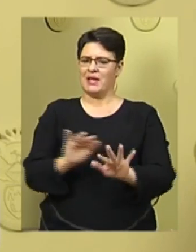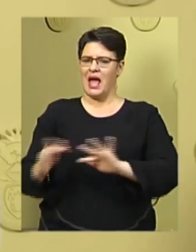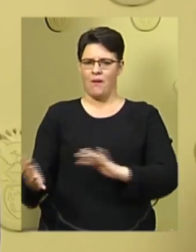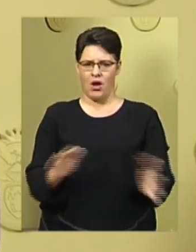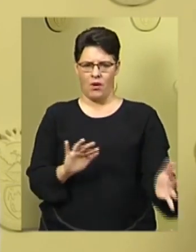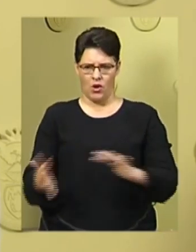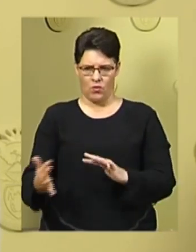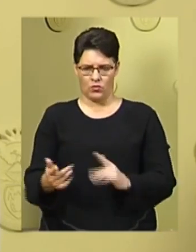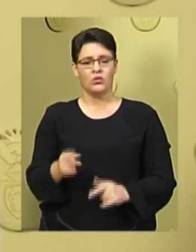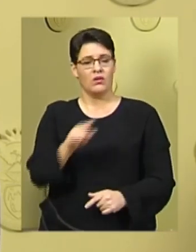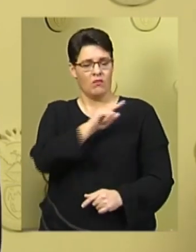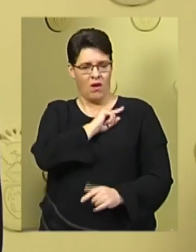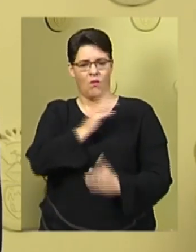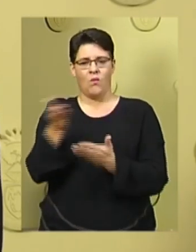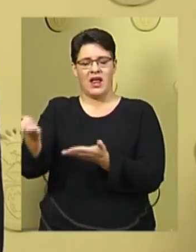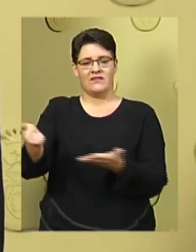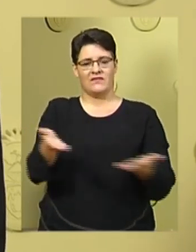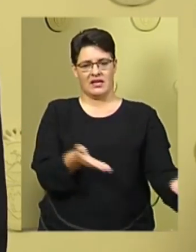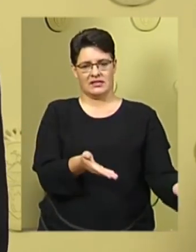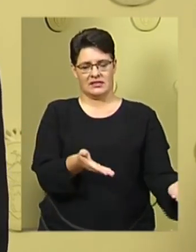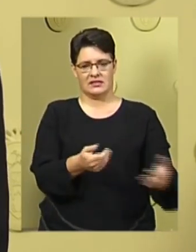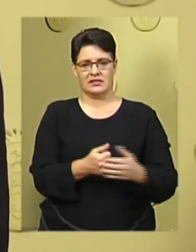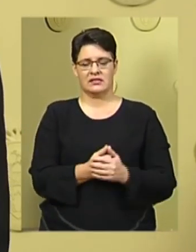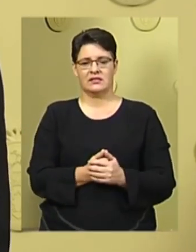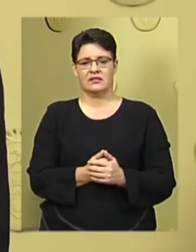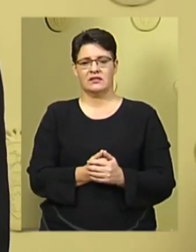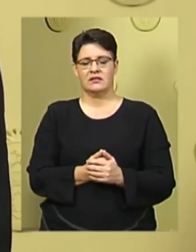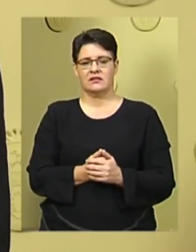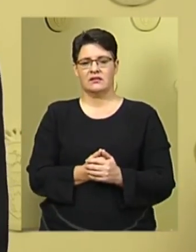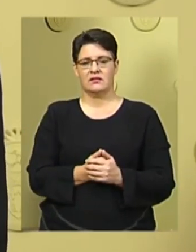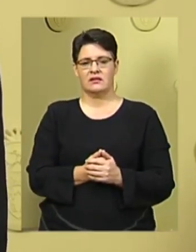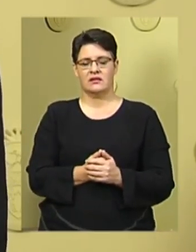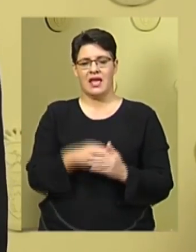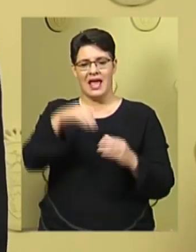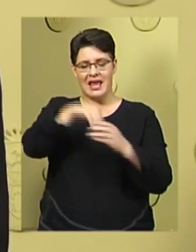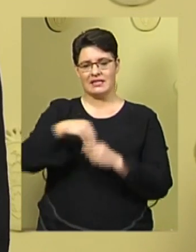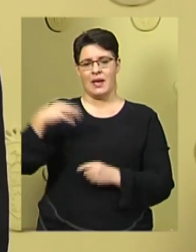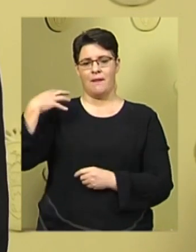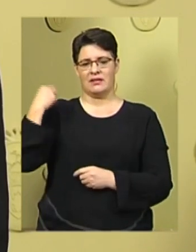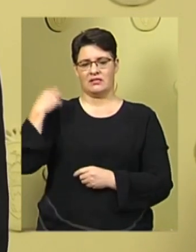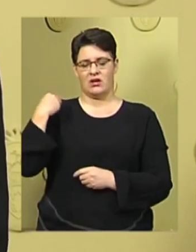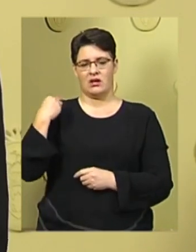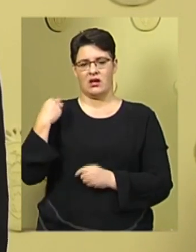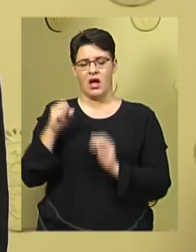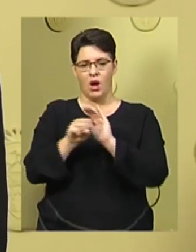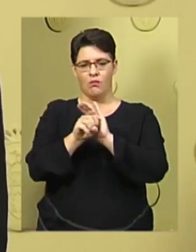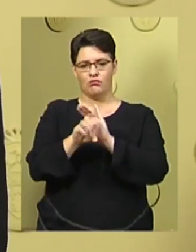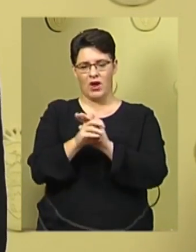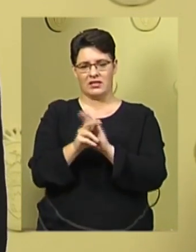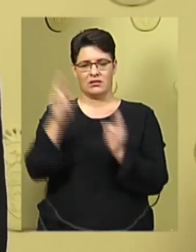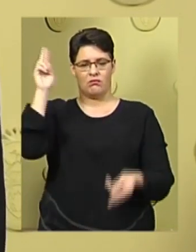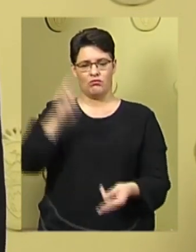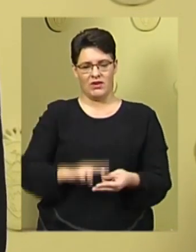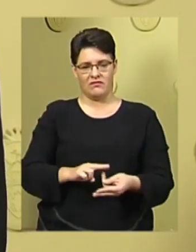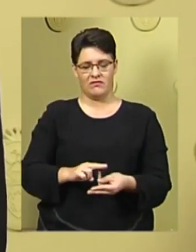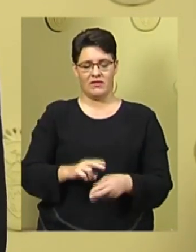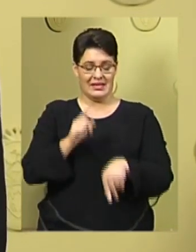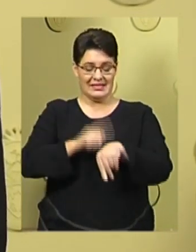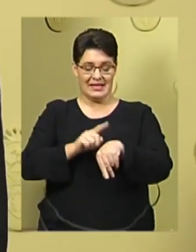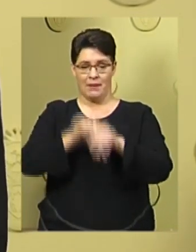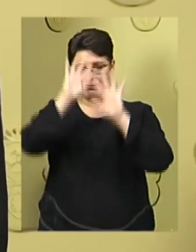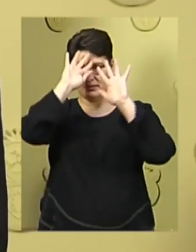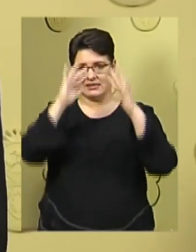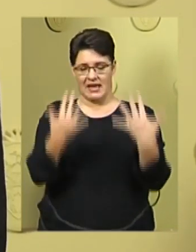So we invite you to the interministerial press briefing tomorrow at 10